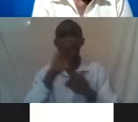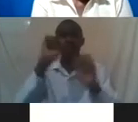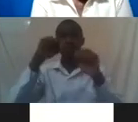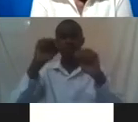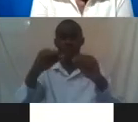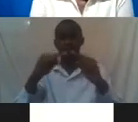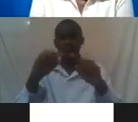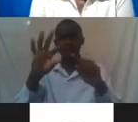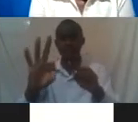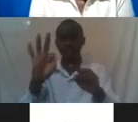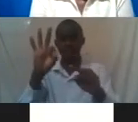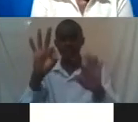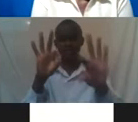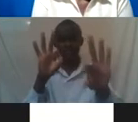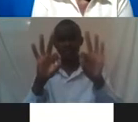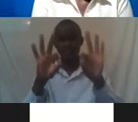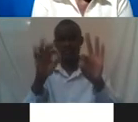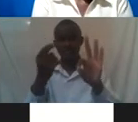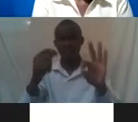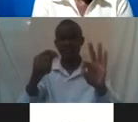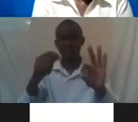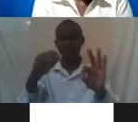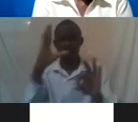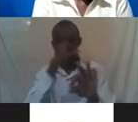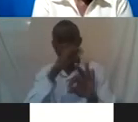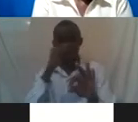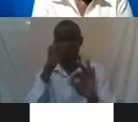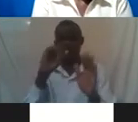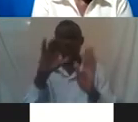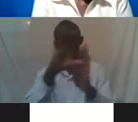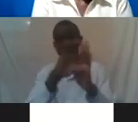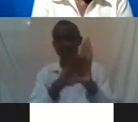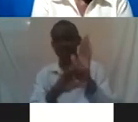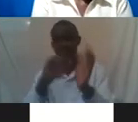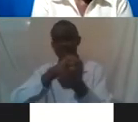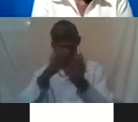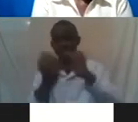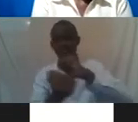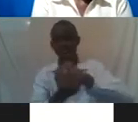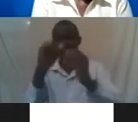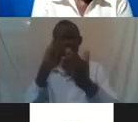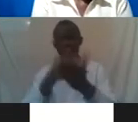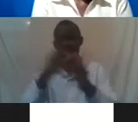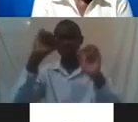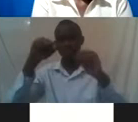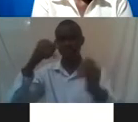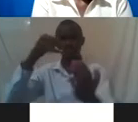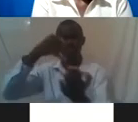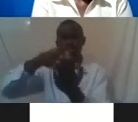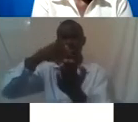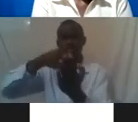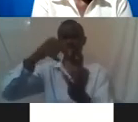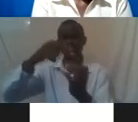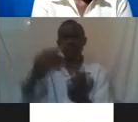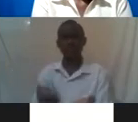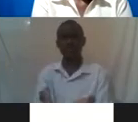identify the missing constitution amendments that would have been included to improve devolution,